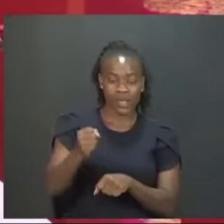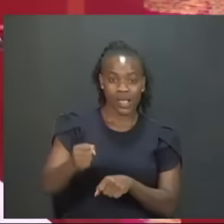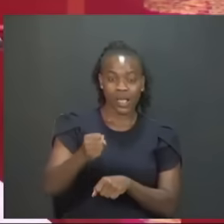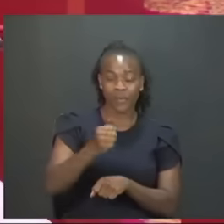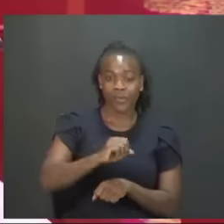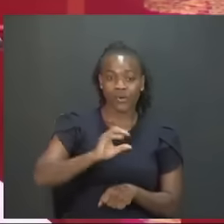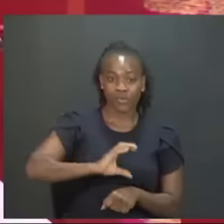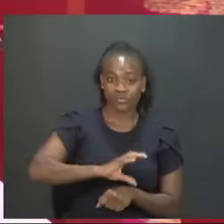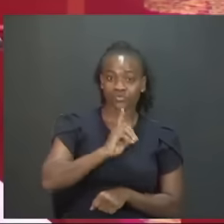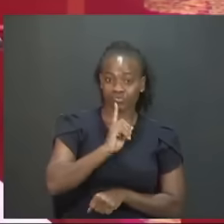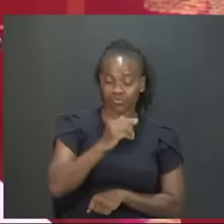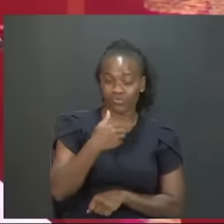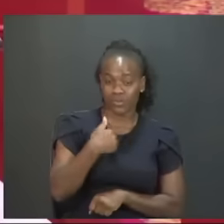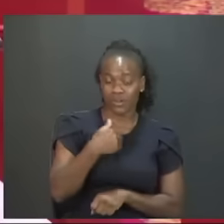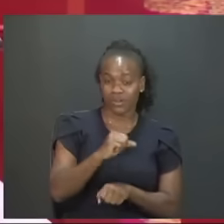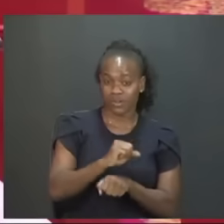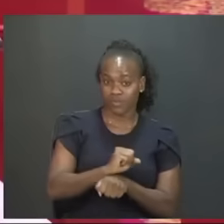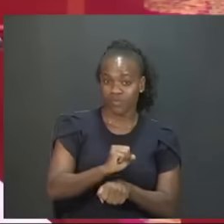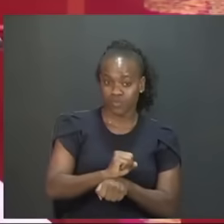referral,